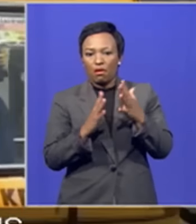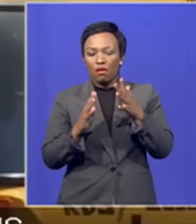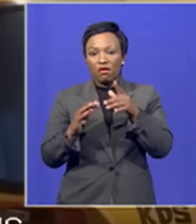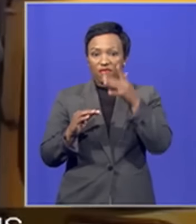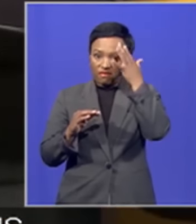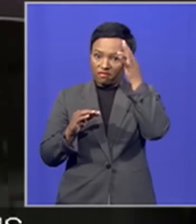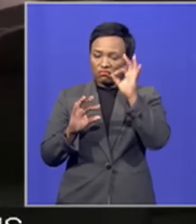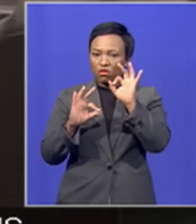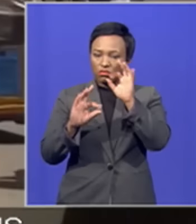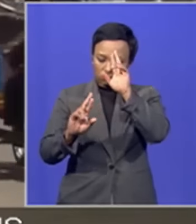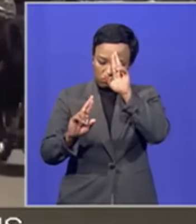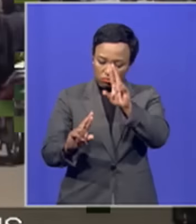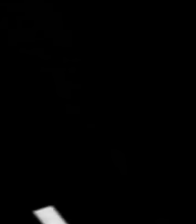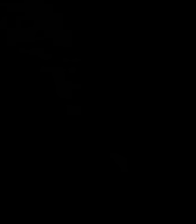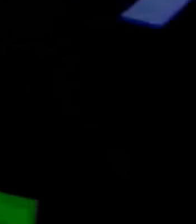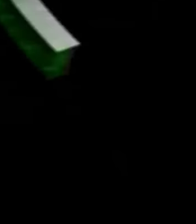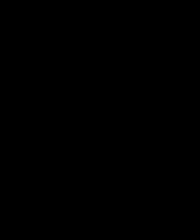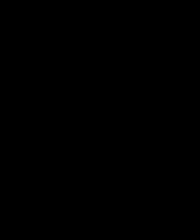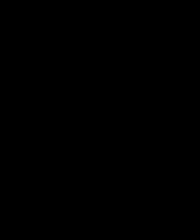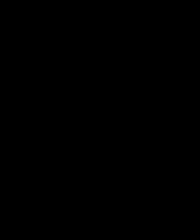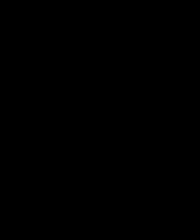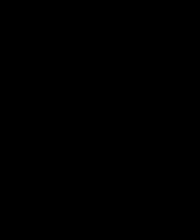bo tlotliwa.